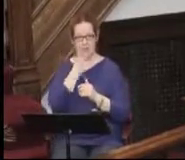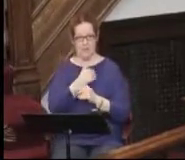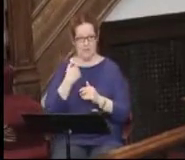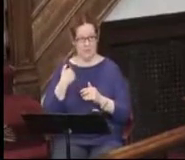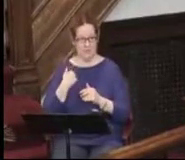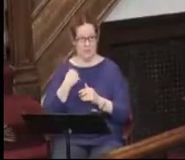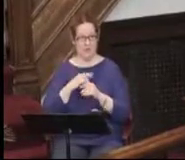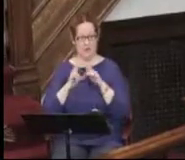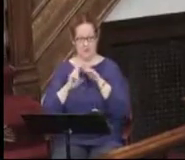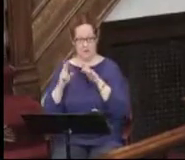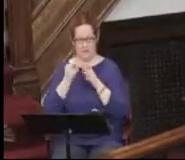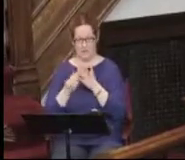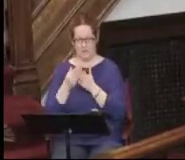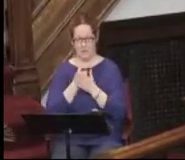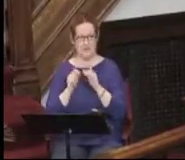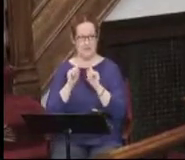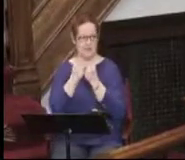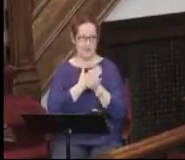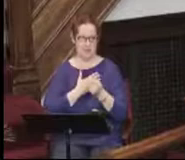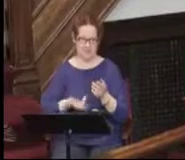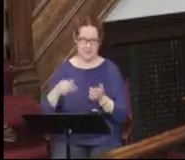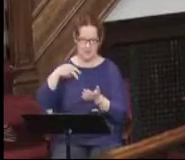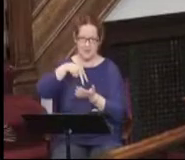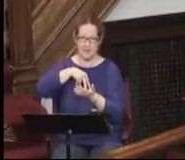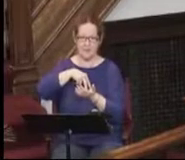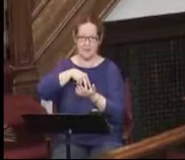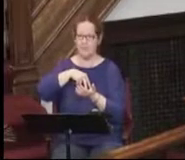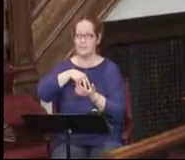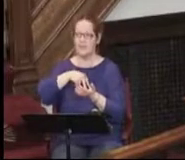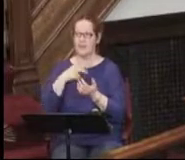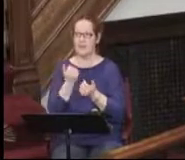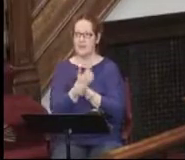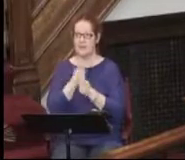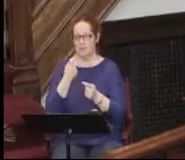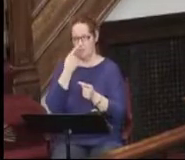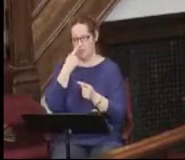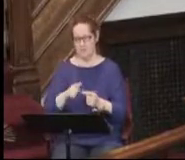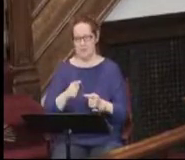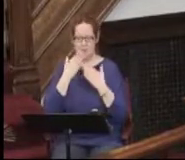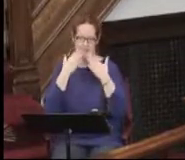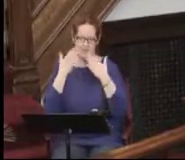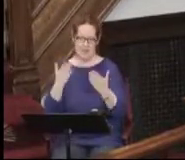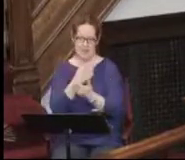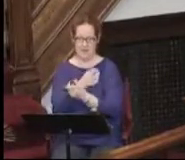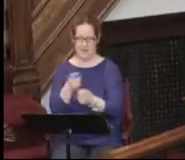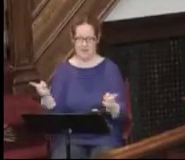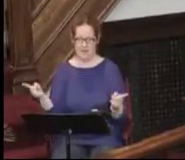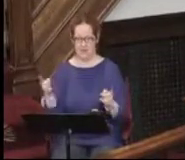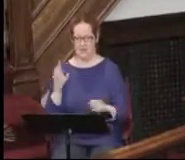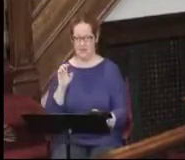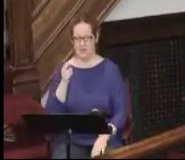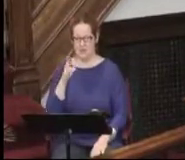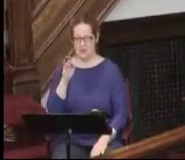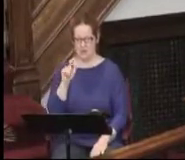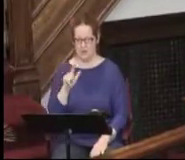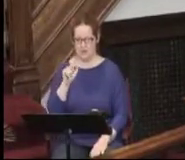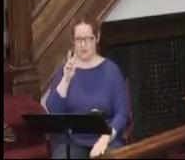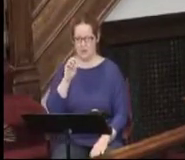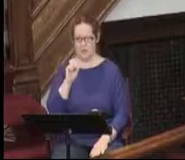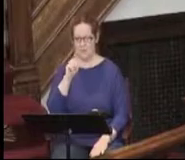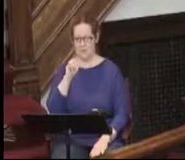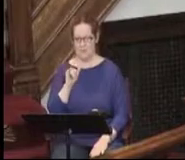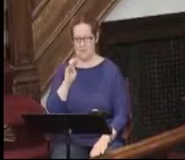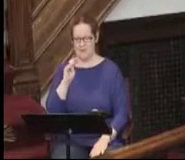the refugee fundraising team, please rise as you're able. And I ask everybody if you'll please thank the ministry of Cheryl, Wesley,